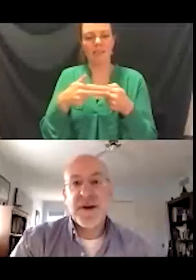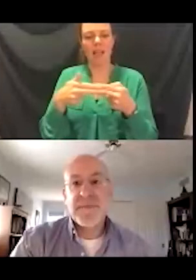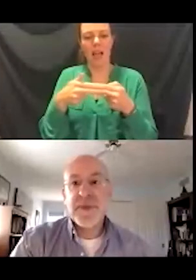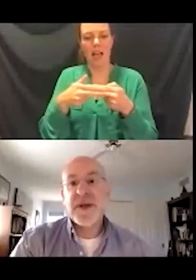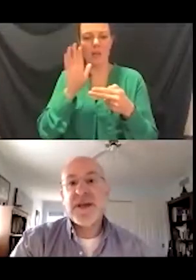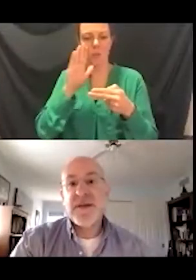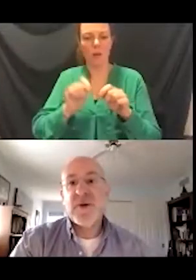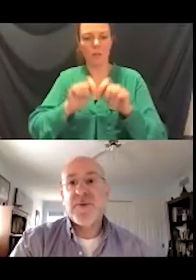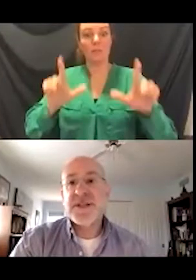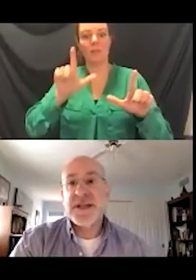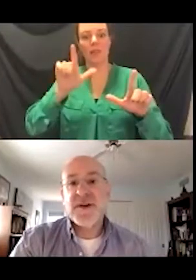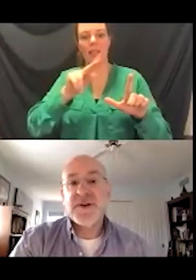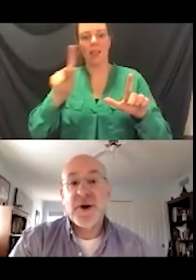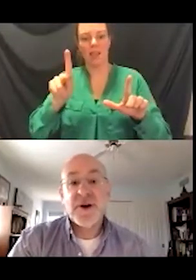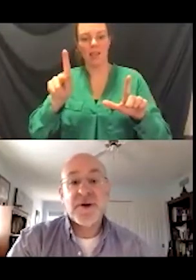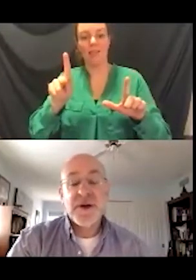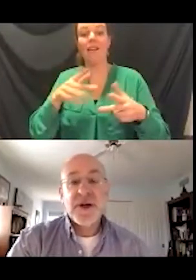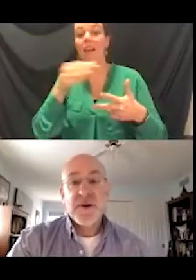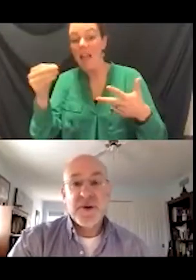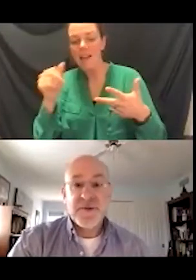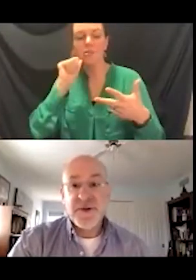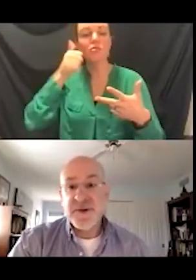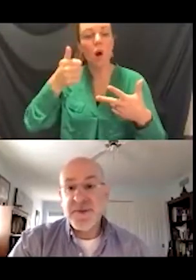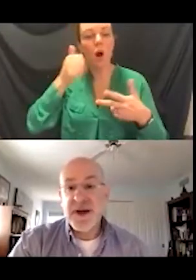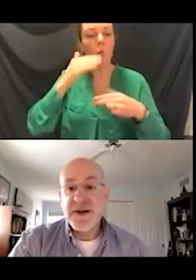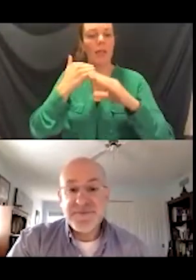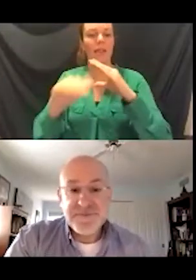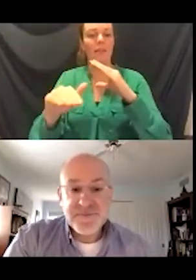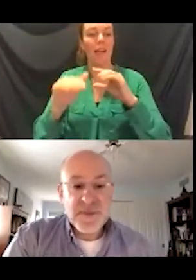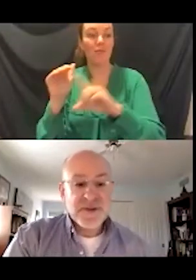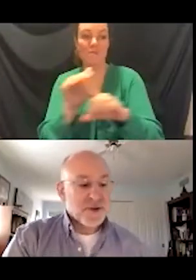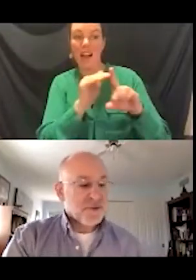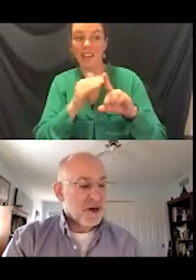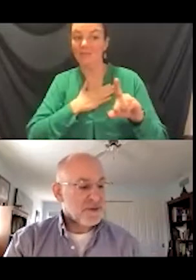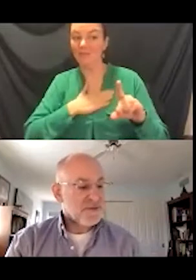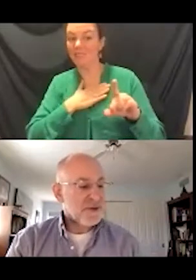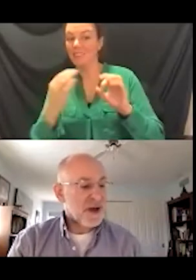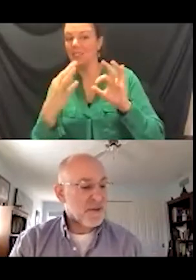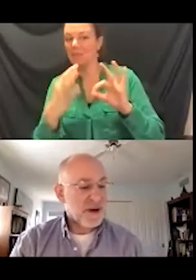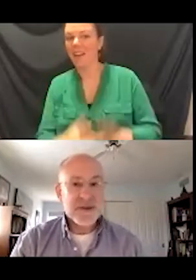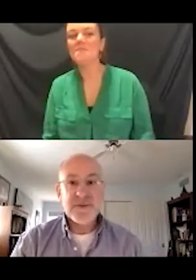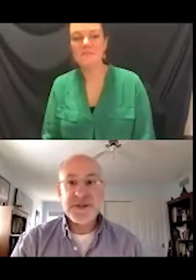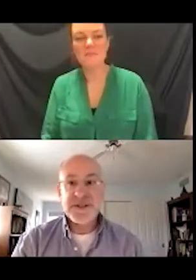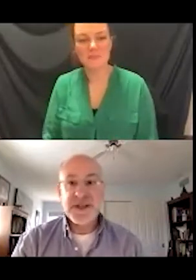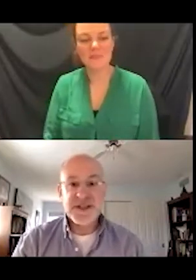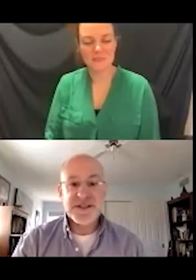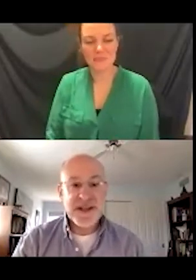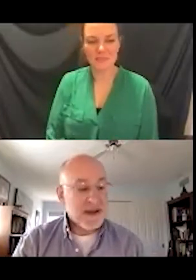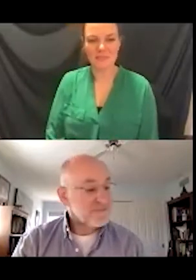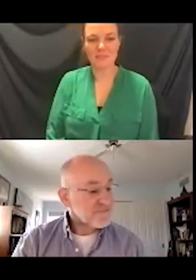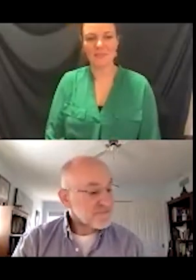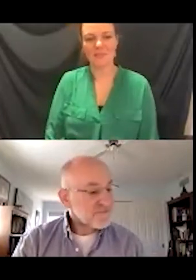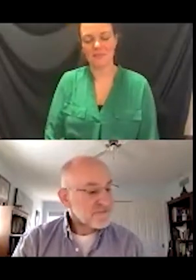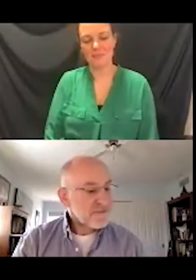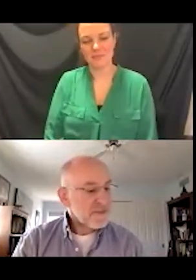will be there. And then an email will be sent out tomorrow with a further reminder to give feedback about the presentation